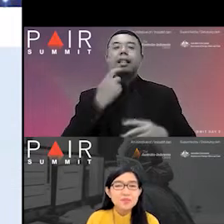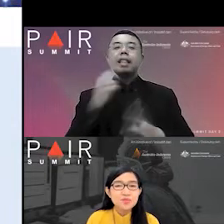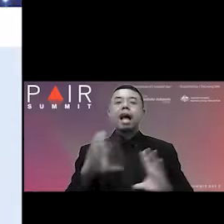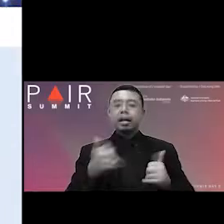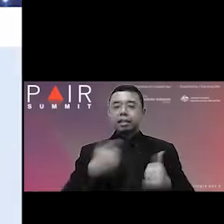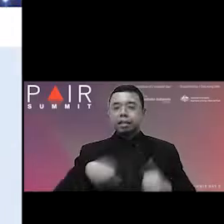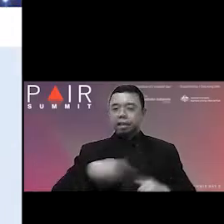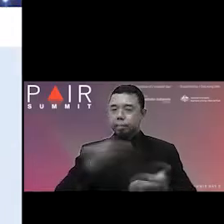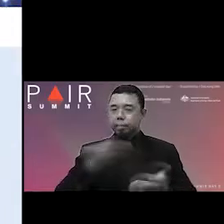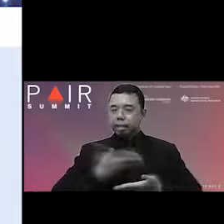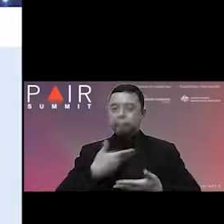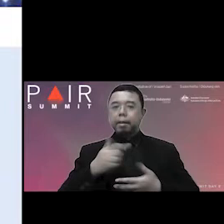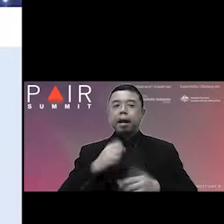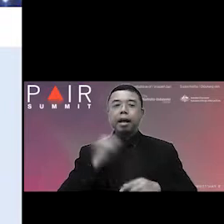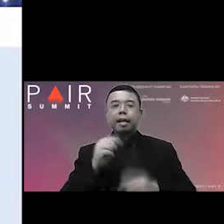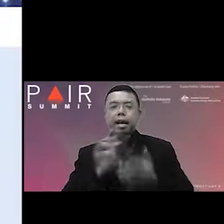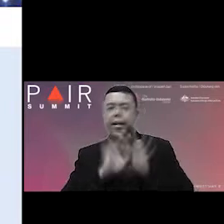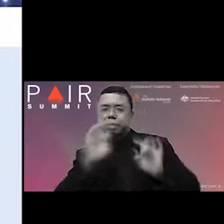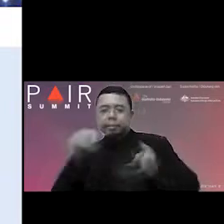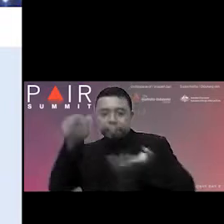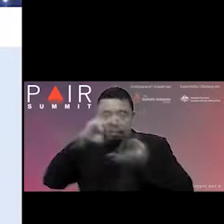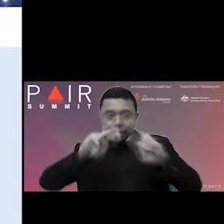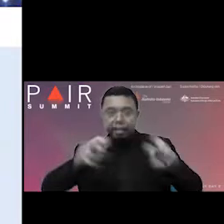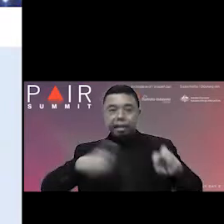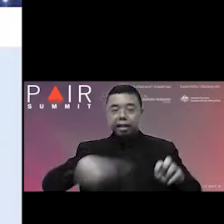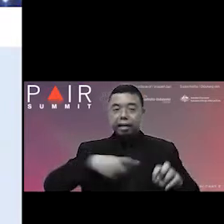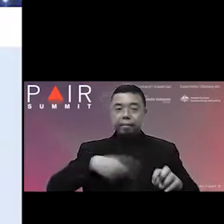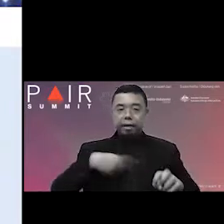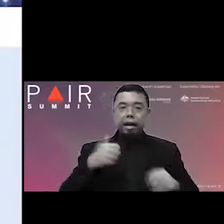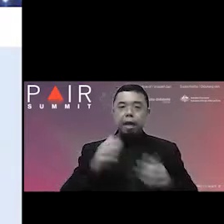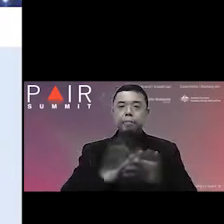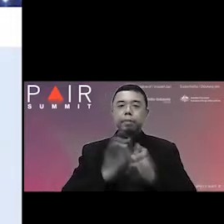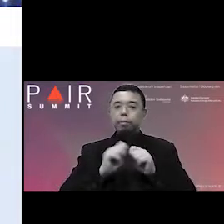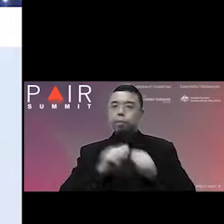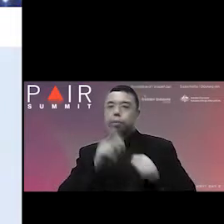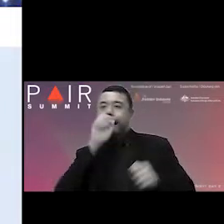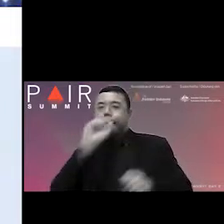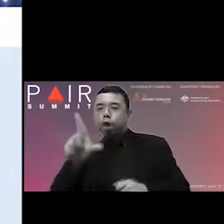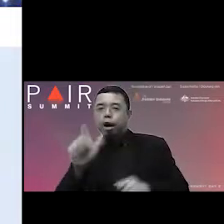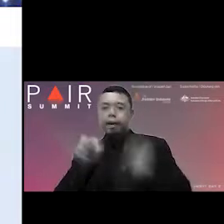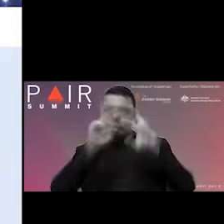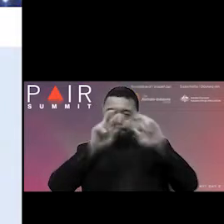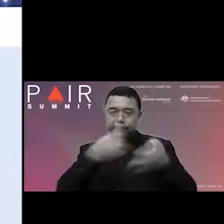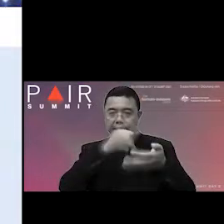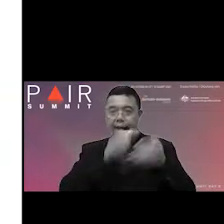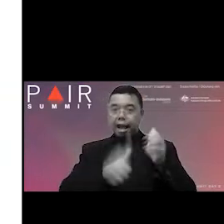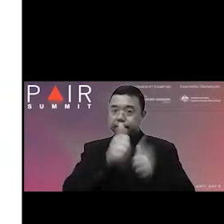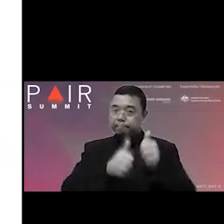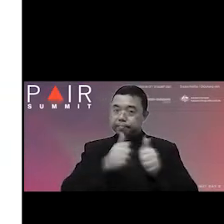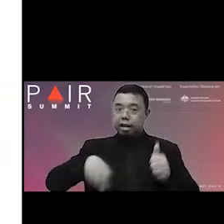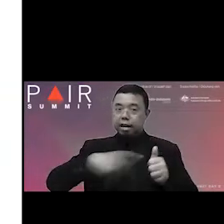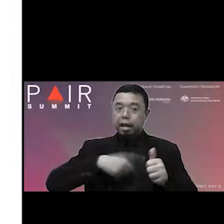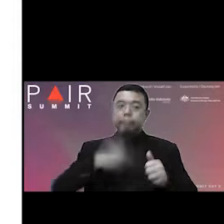to report and share our analysis focusing on the flow and the situation of data connectivity and integration in